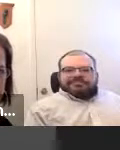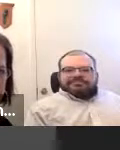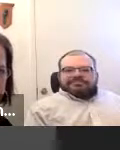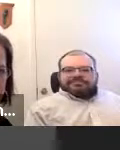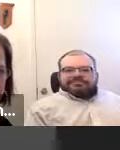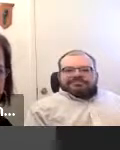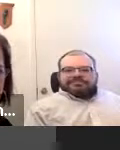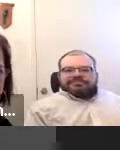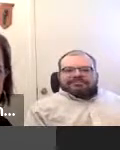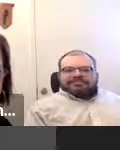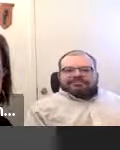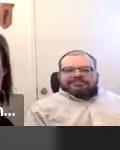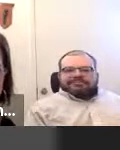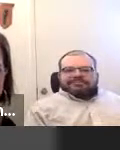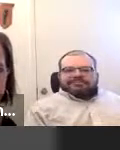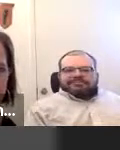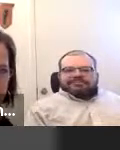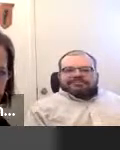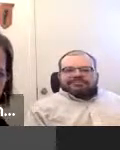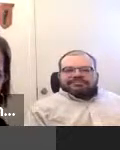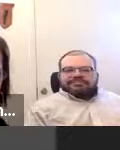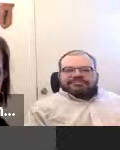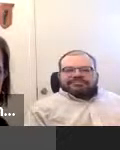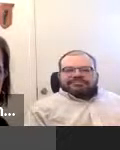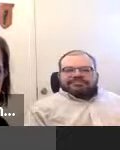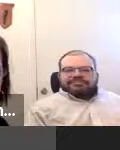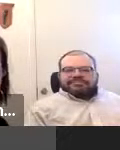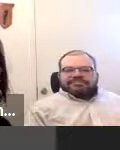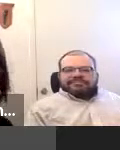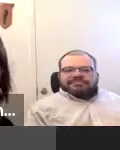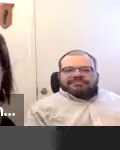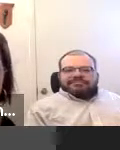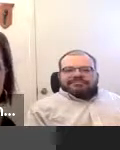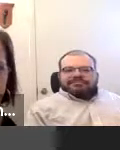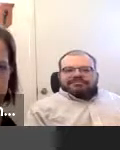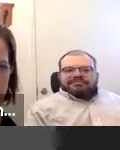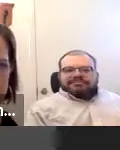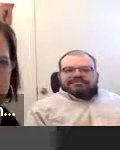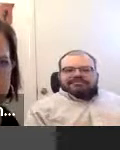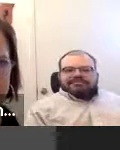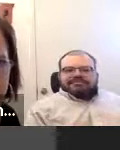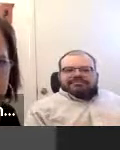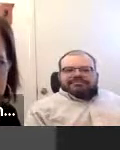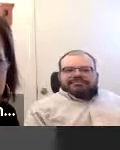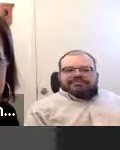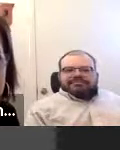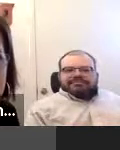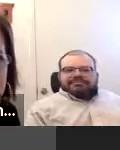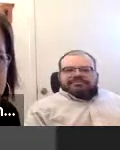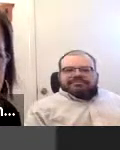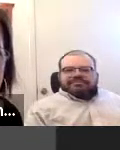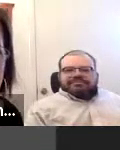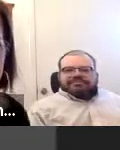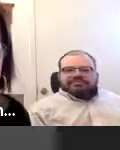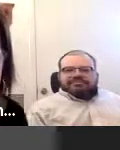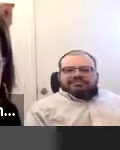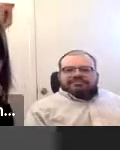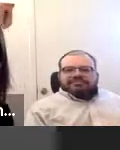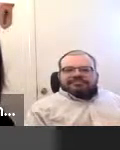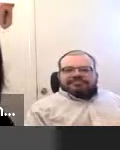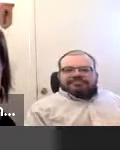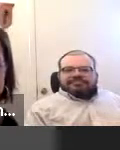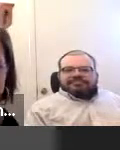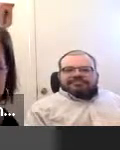parents, came out. And of that report, there was a lot of common assumptions that disability as